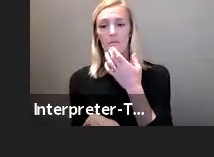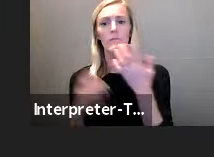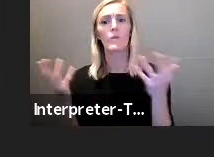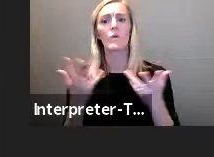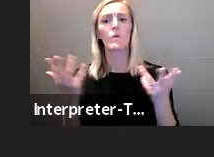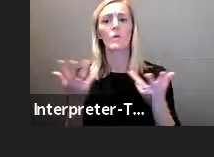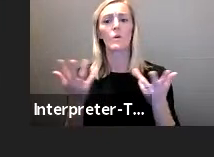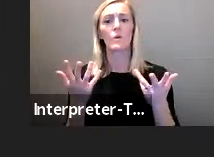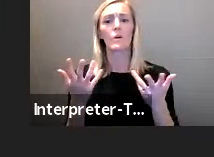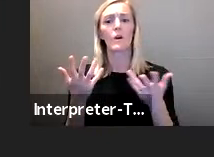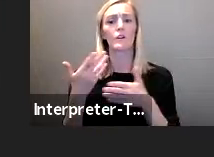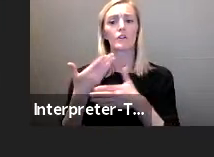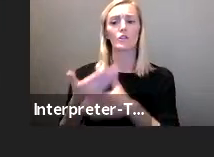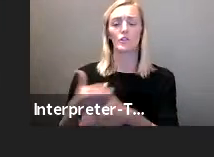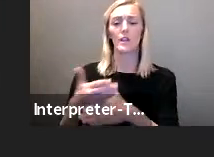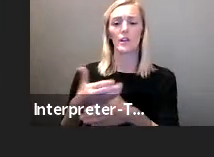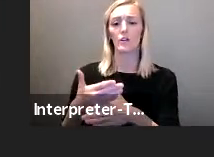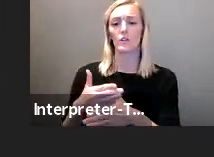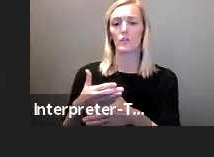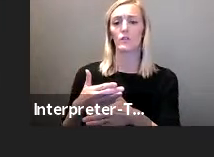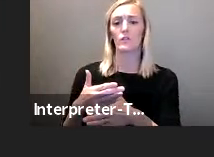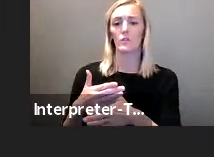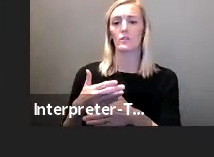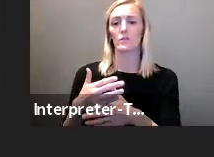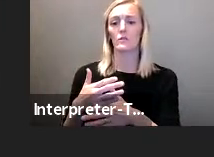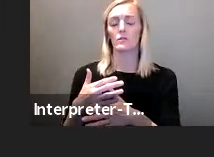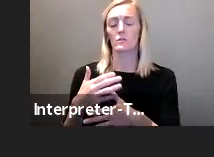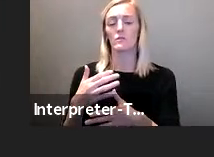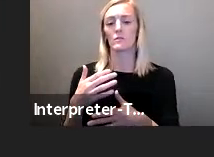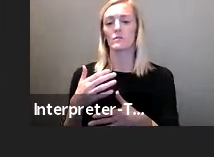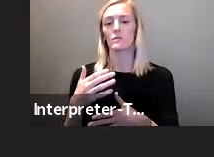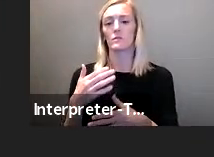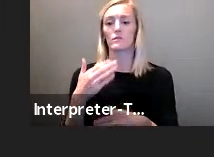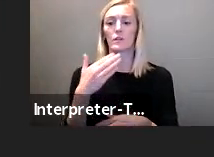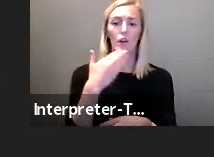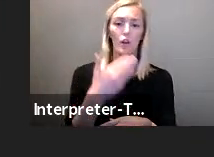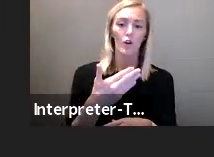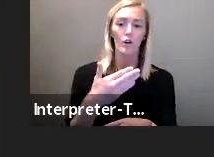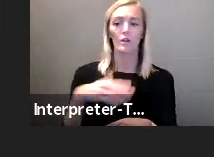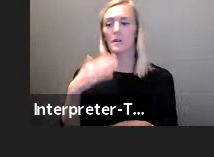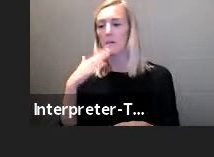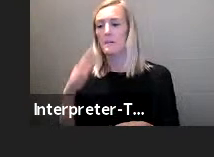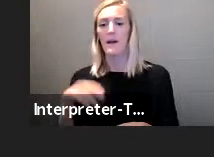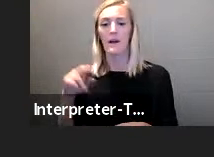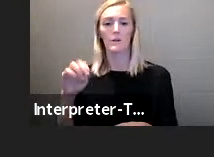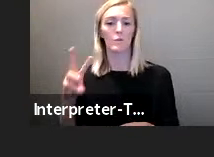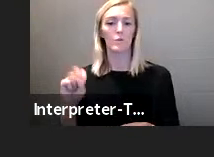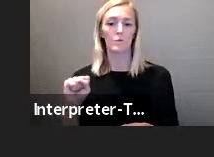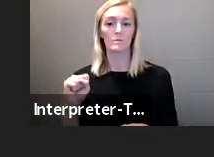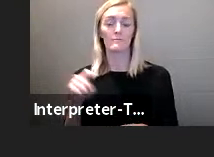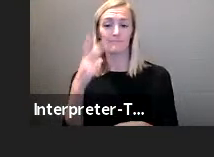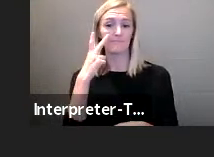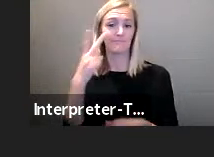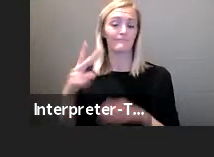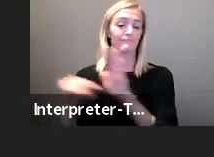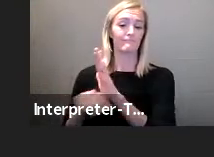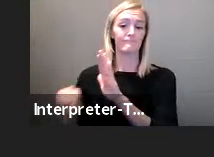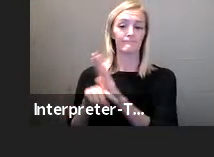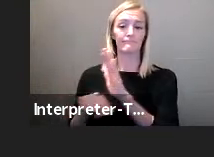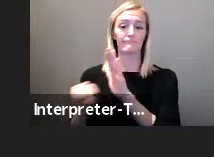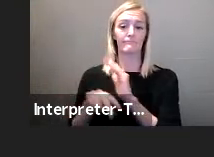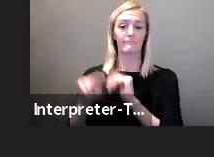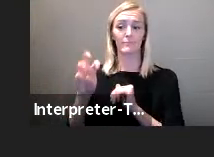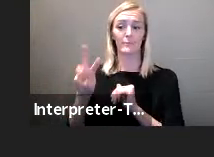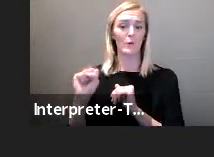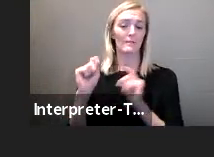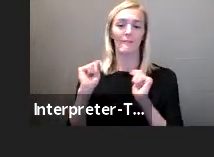when it comes to, as Broderick mentioned, good versus bad news. When you see negative news, it